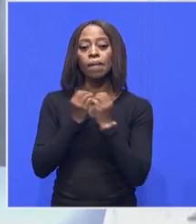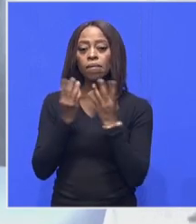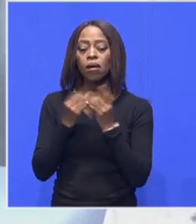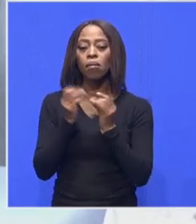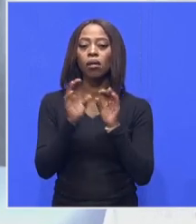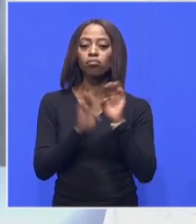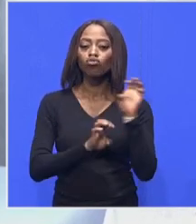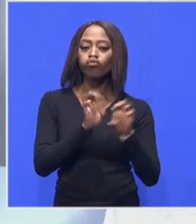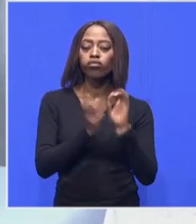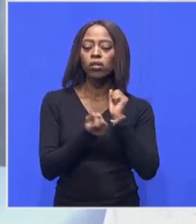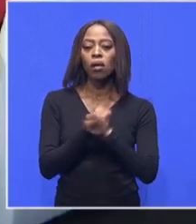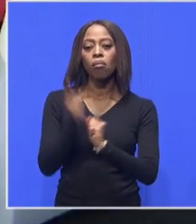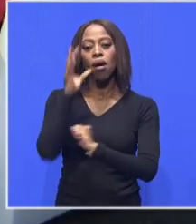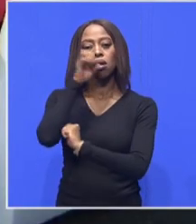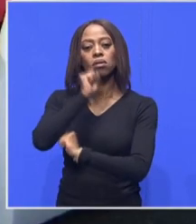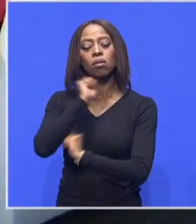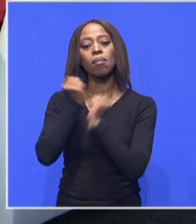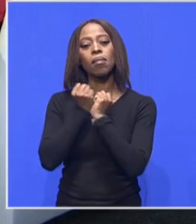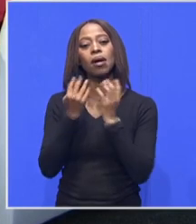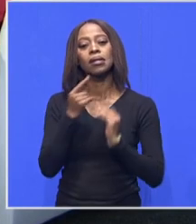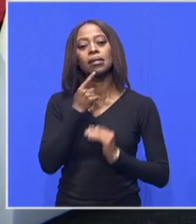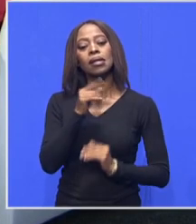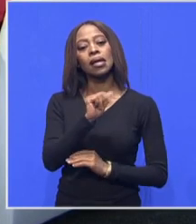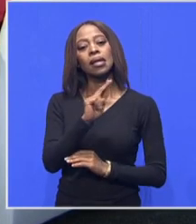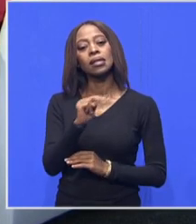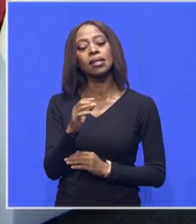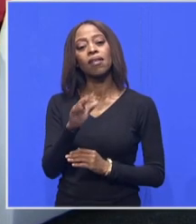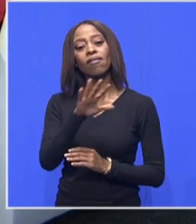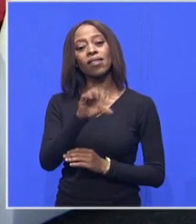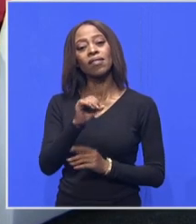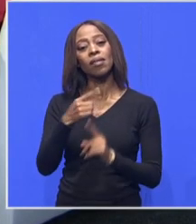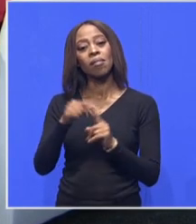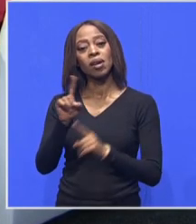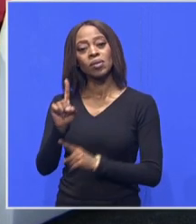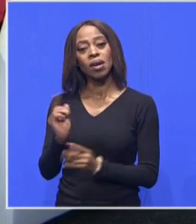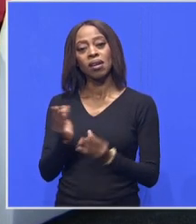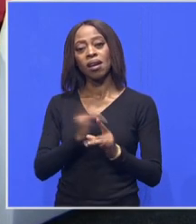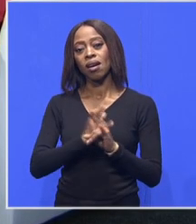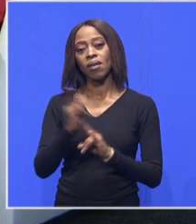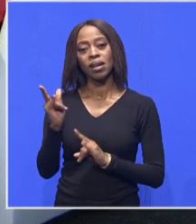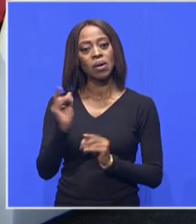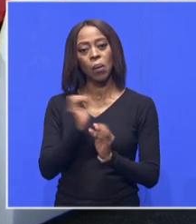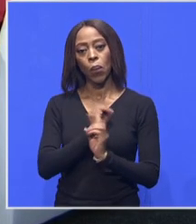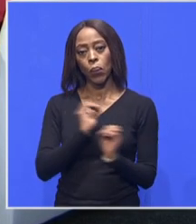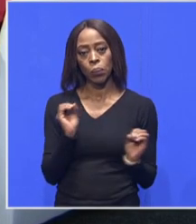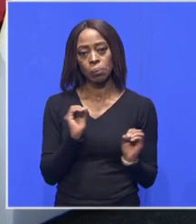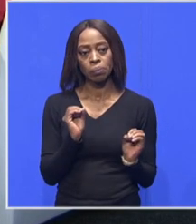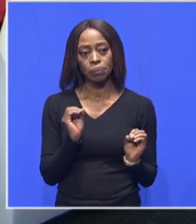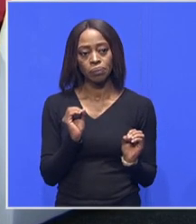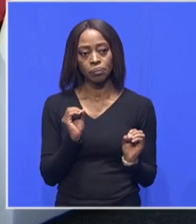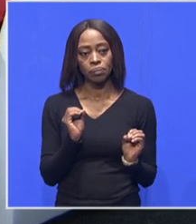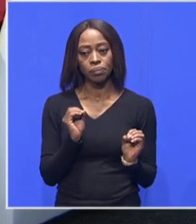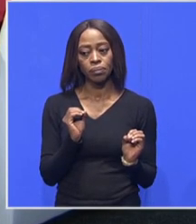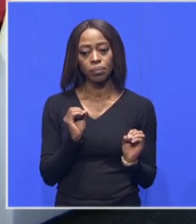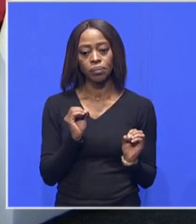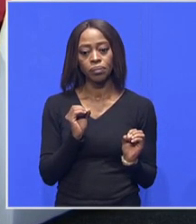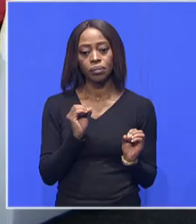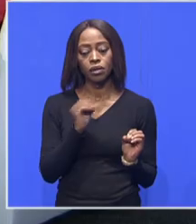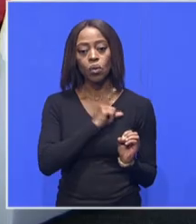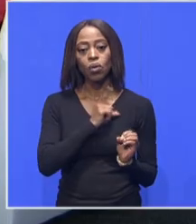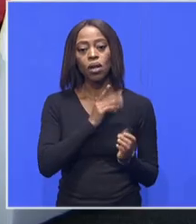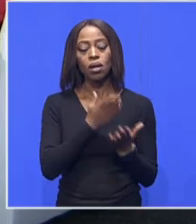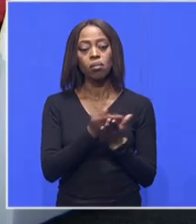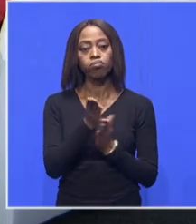analysis, predictions that the ANC is not going to make the 50+1% to be the ruling party in the